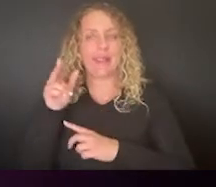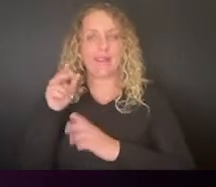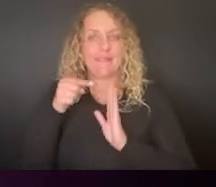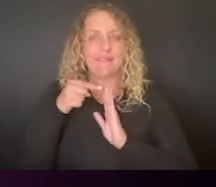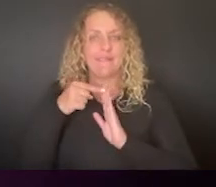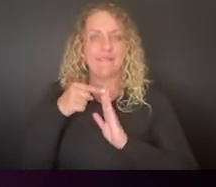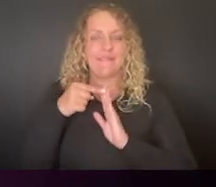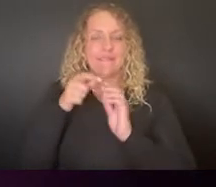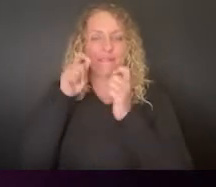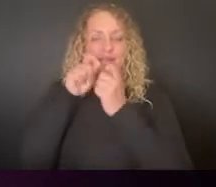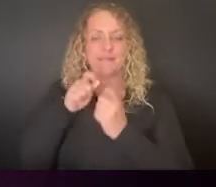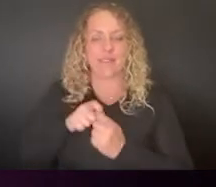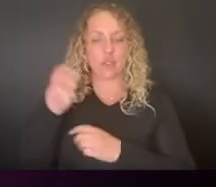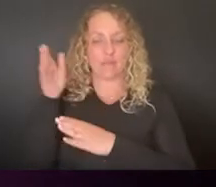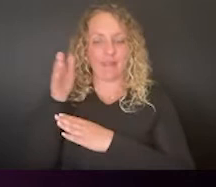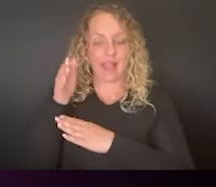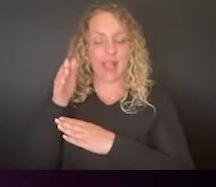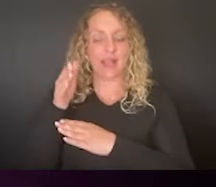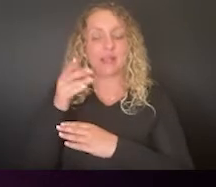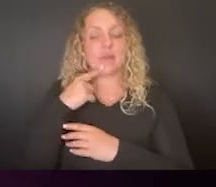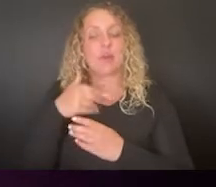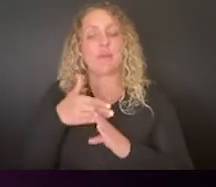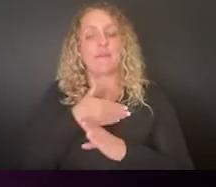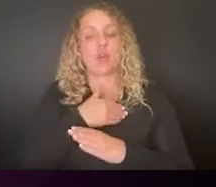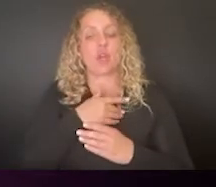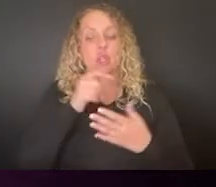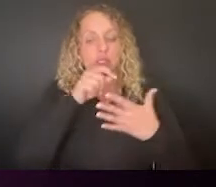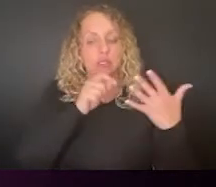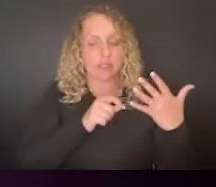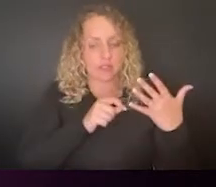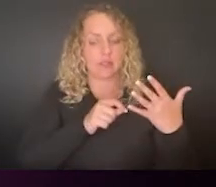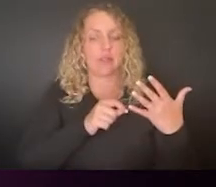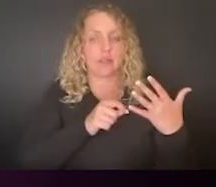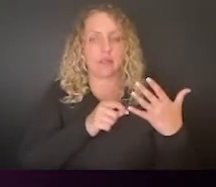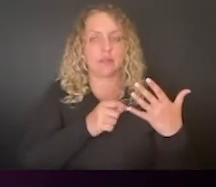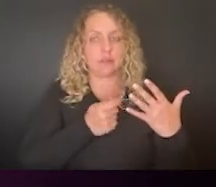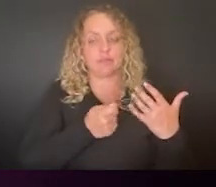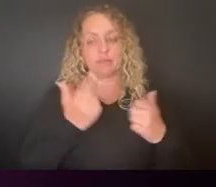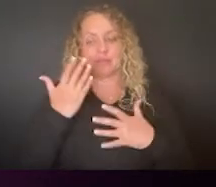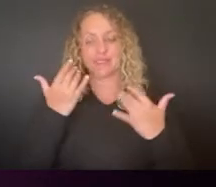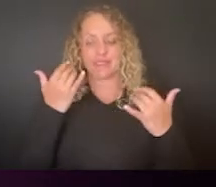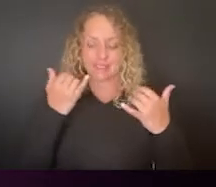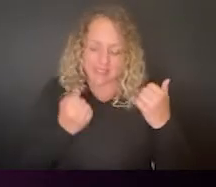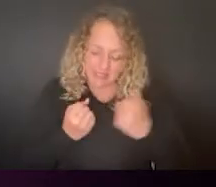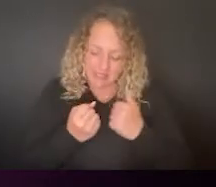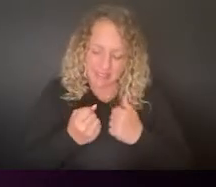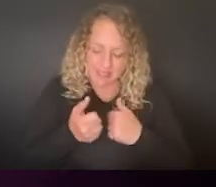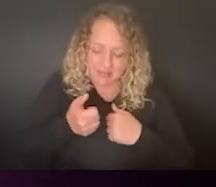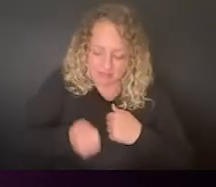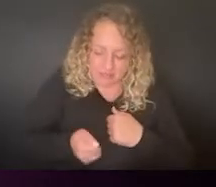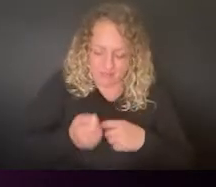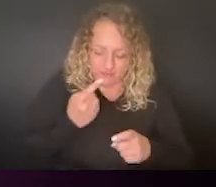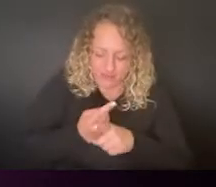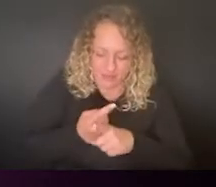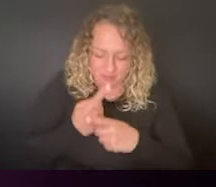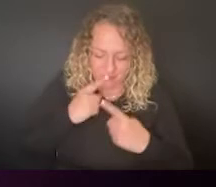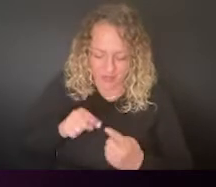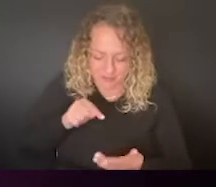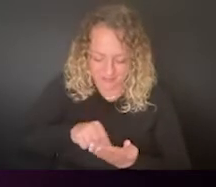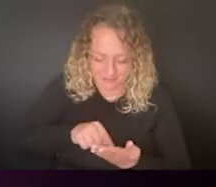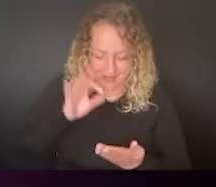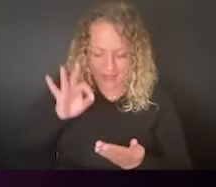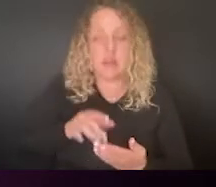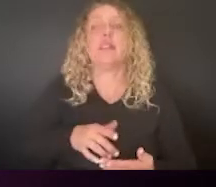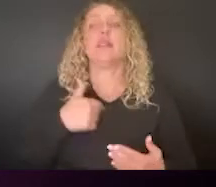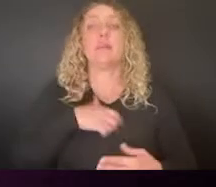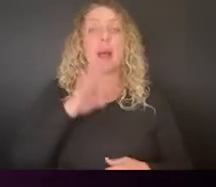rolled out a product rebrand in secret using feature flags. But before we begin, let's get some details